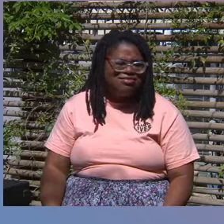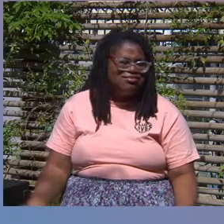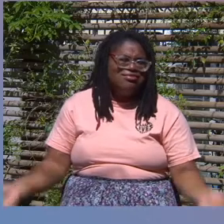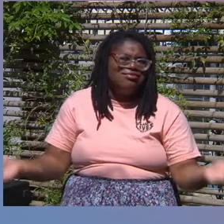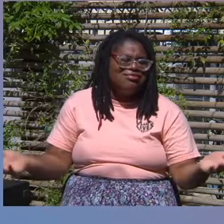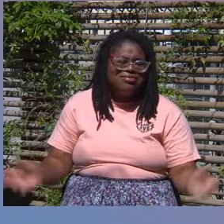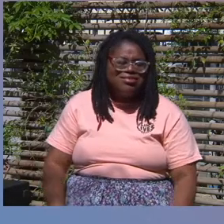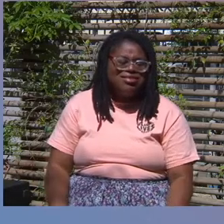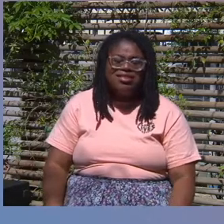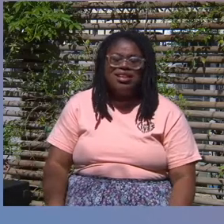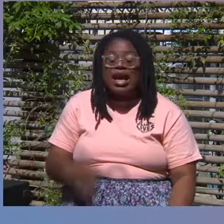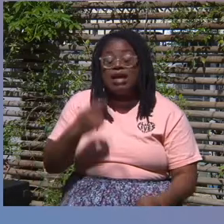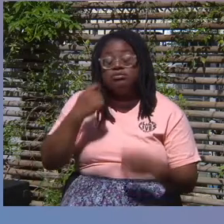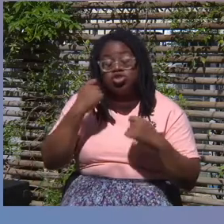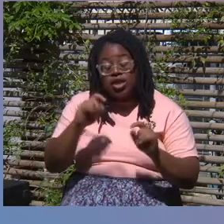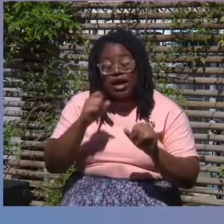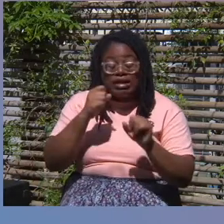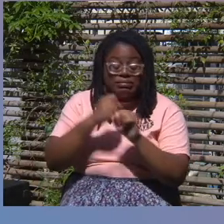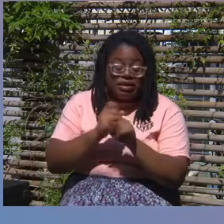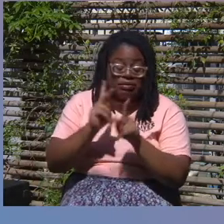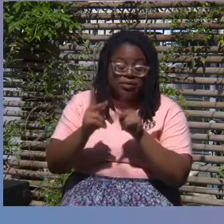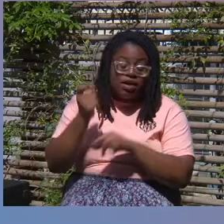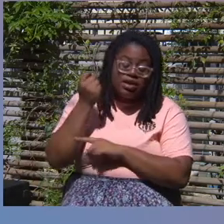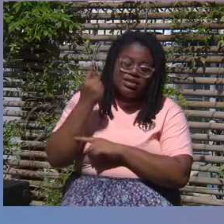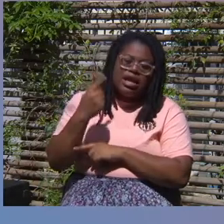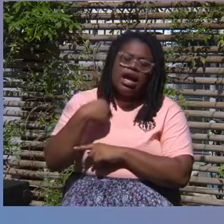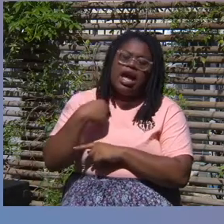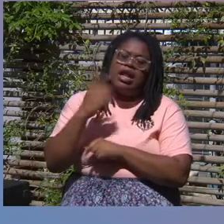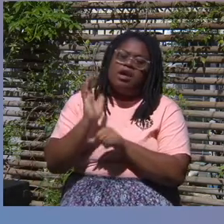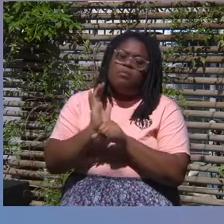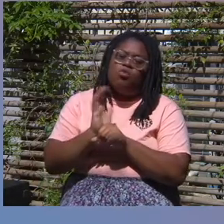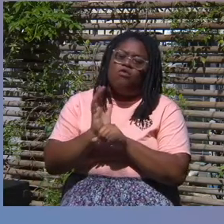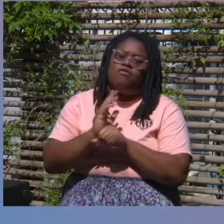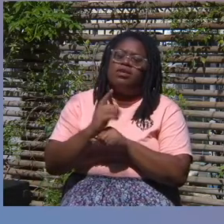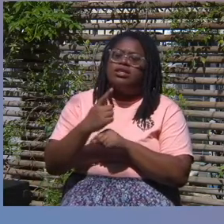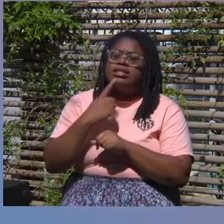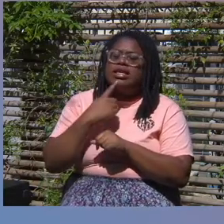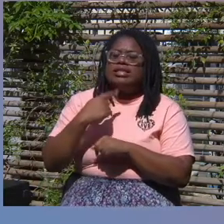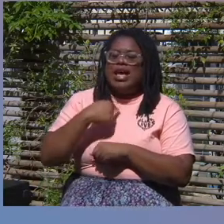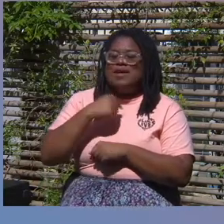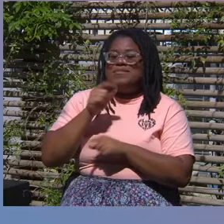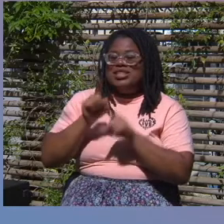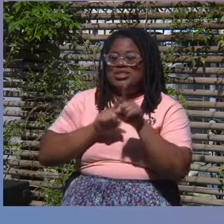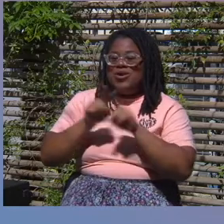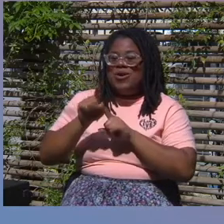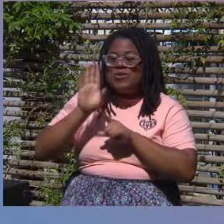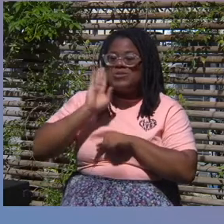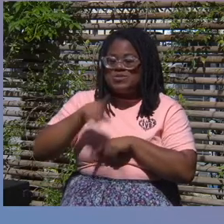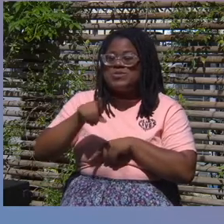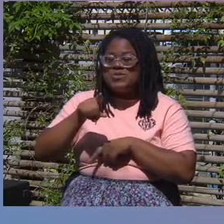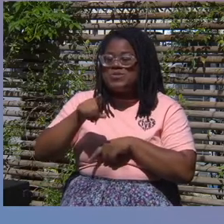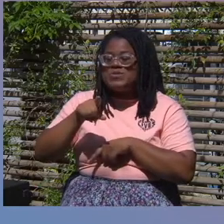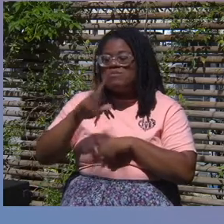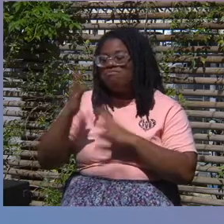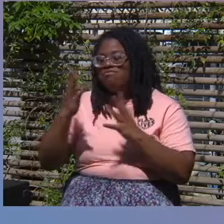know, and I'm trying to make people understand. After I did a movie called Amistad that Steven Spielberg directed. Yes. Steve took